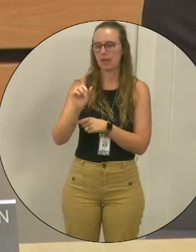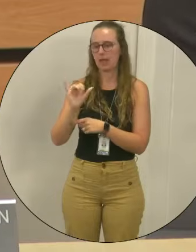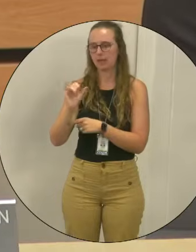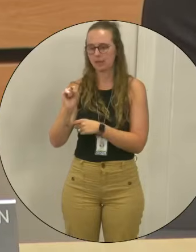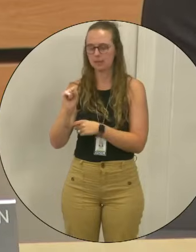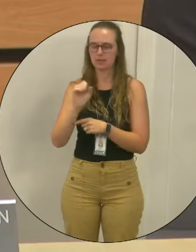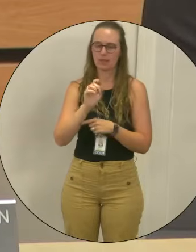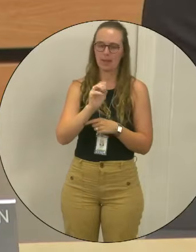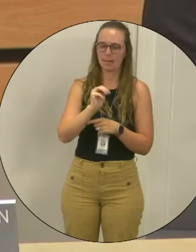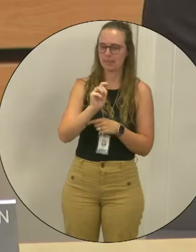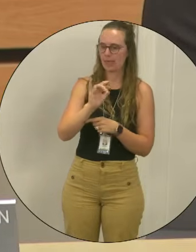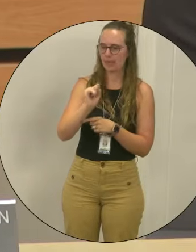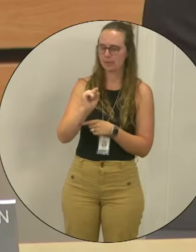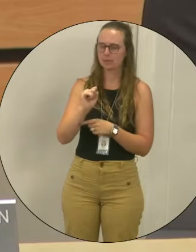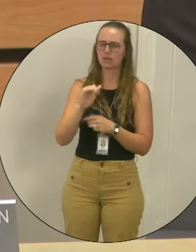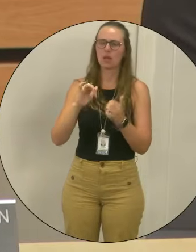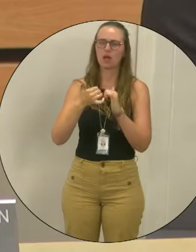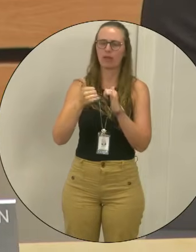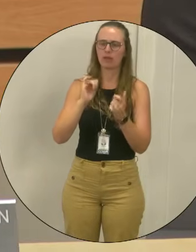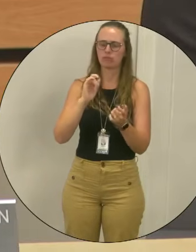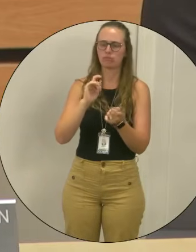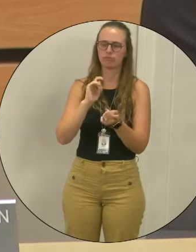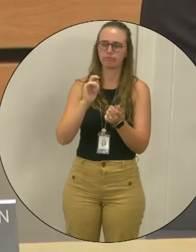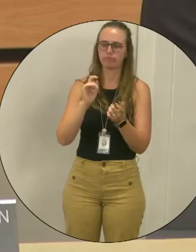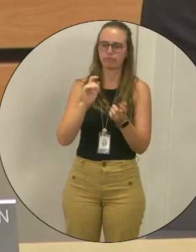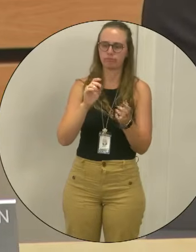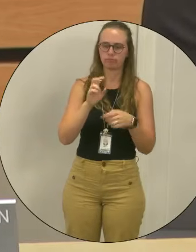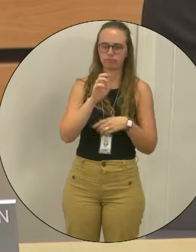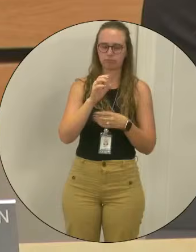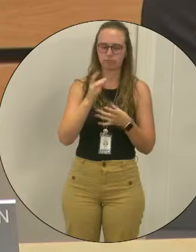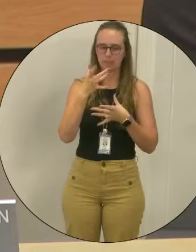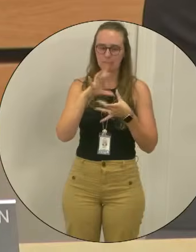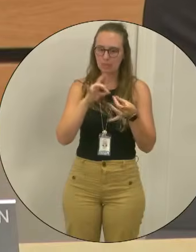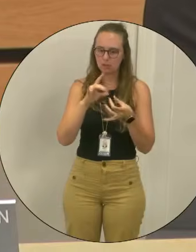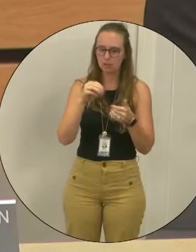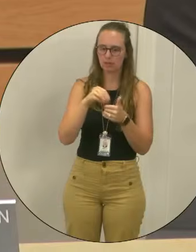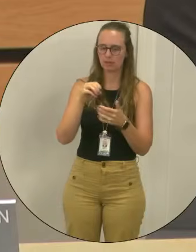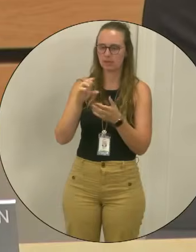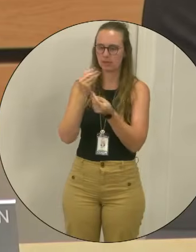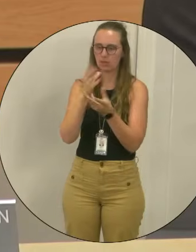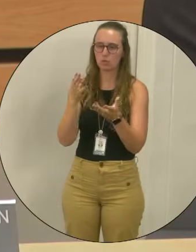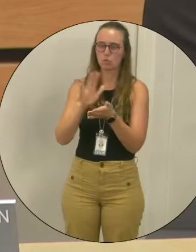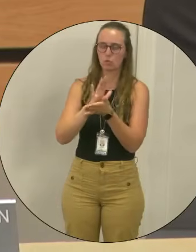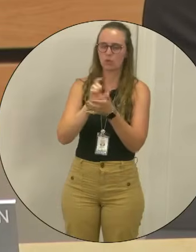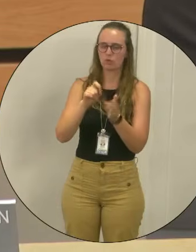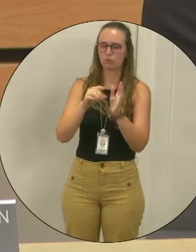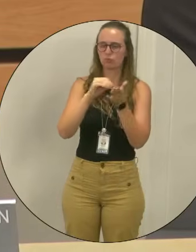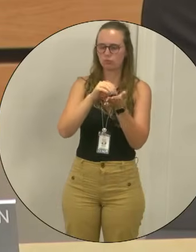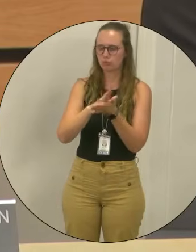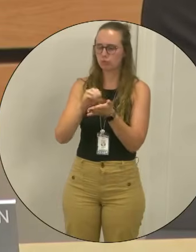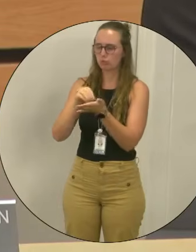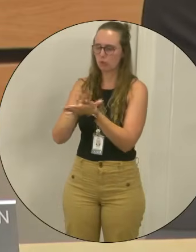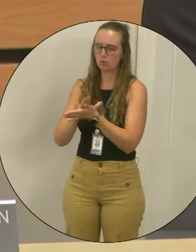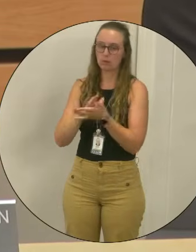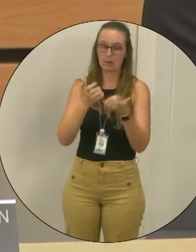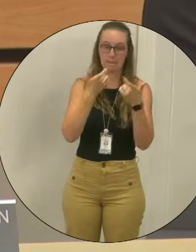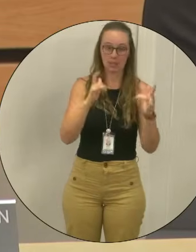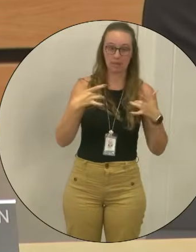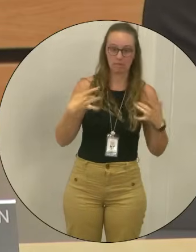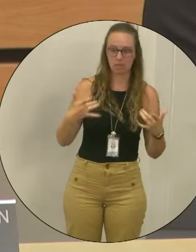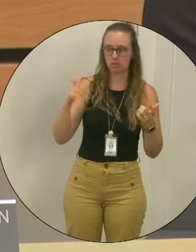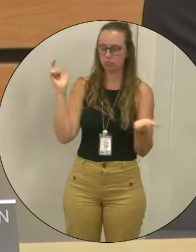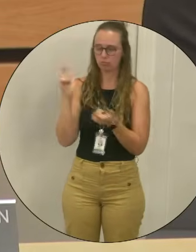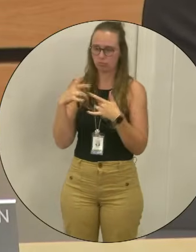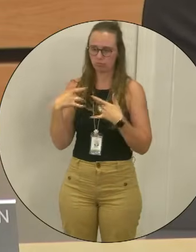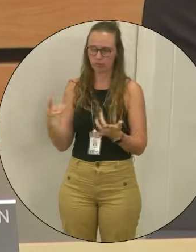PBIS, how is that being translated into the data? Because I know that schools have to track minor incidents, major incidents. Are we going to